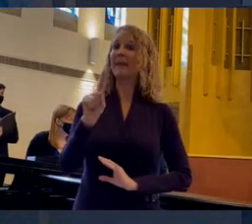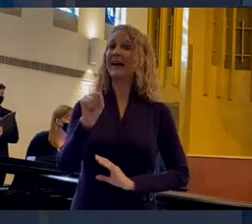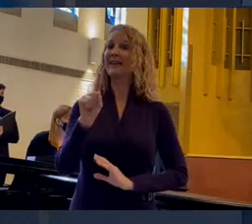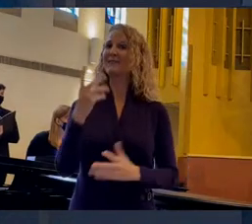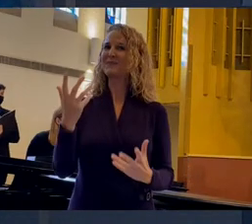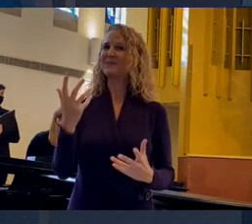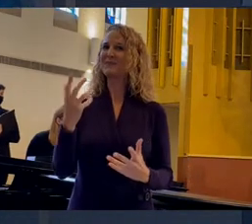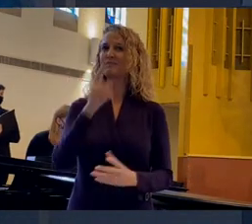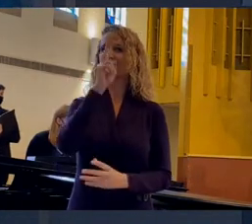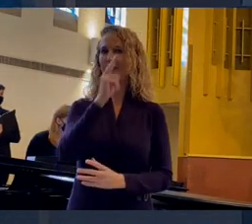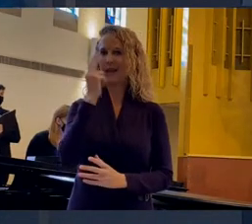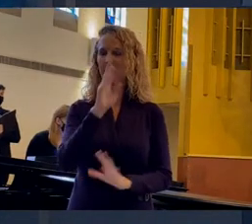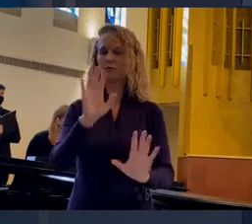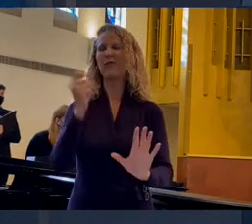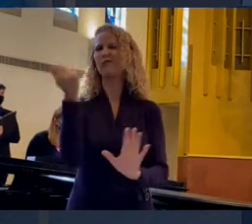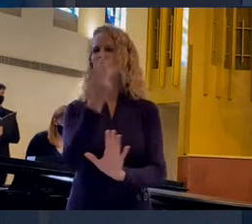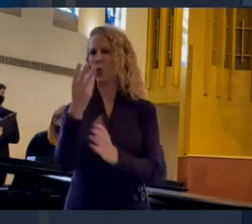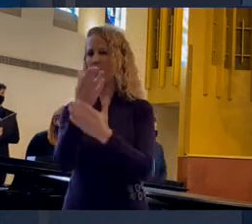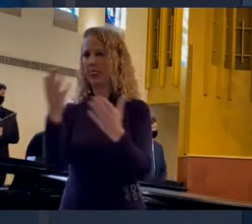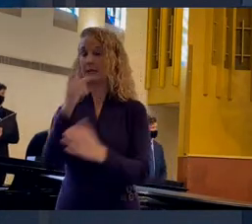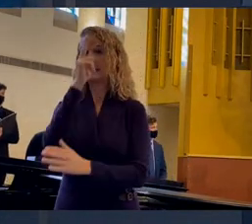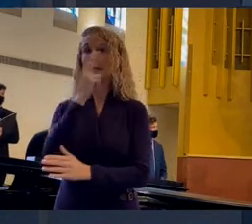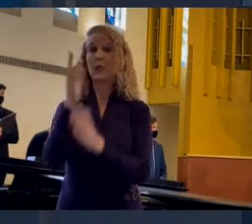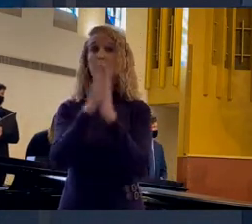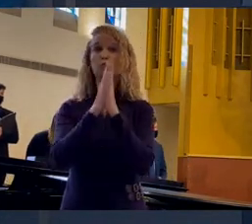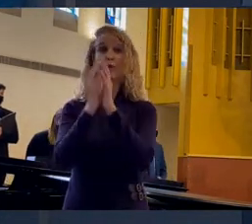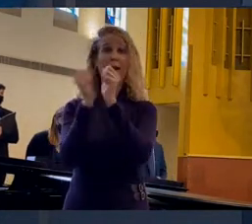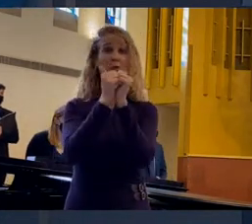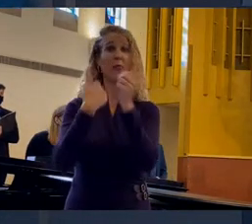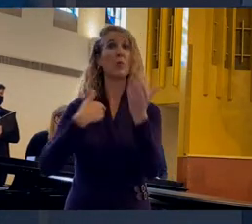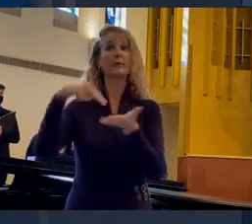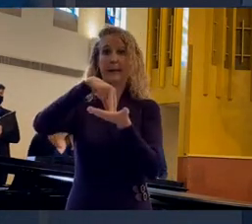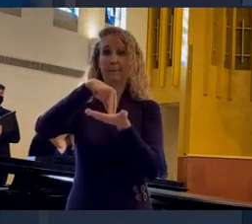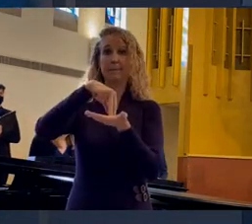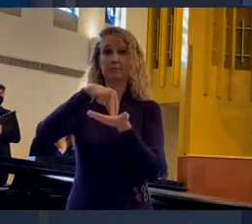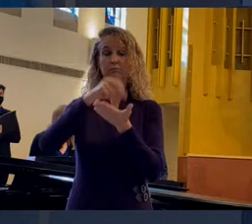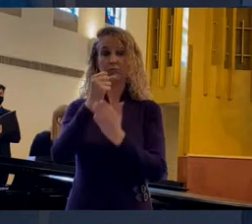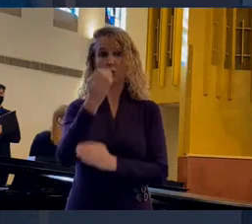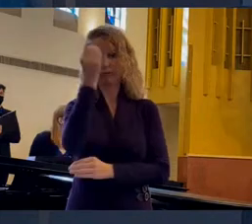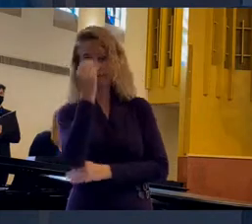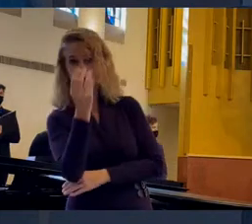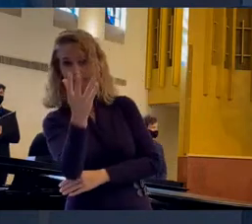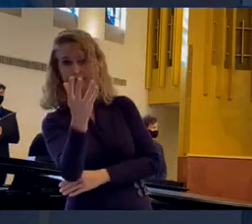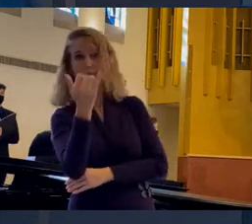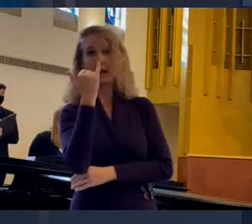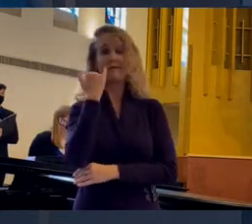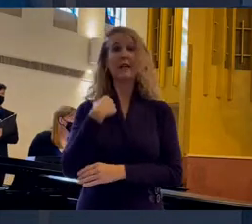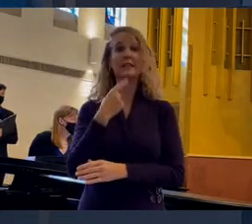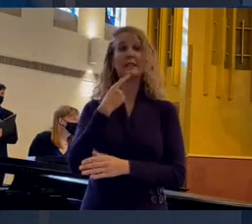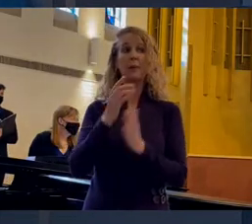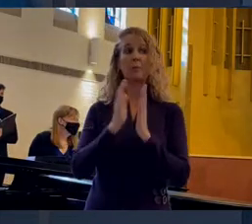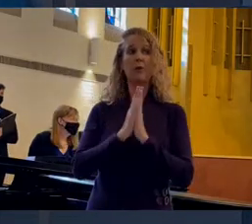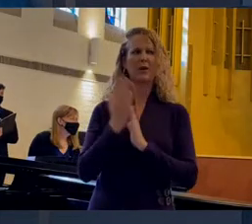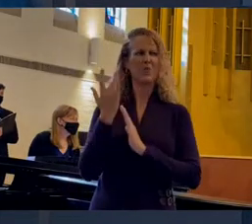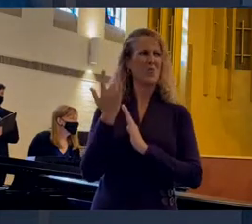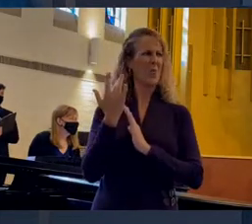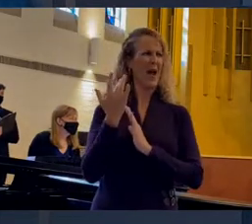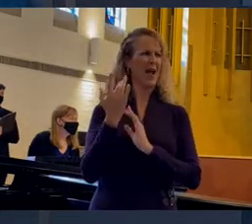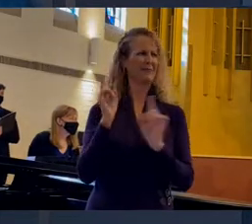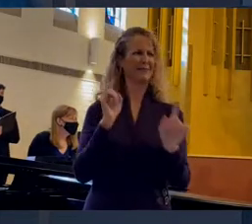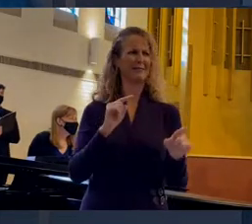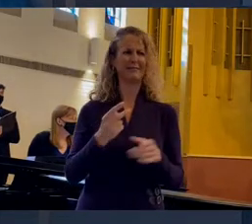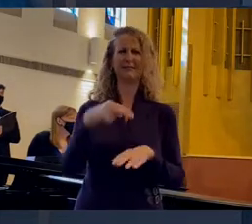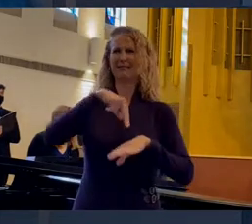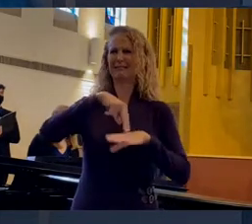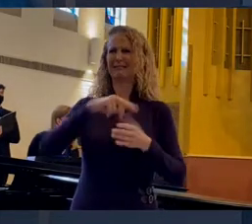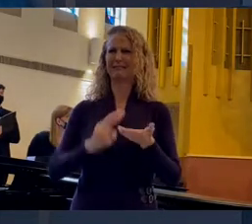But when Catholics pray, let me just say a couple things. When Catholics pray together, we stand. So when I say, let us pray, sometimes people say, when I do a Catholic church, they're